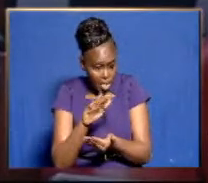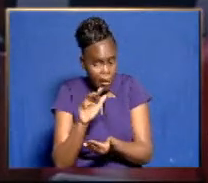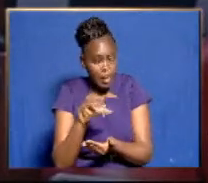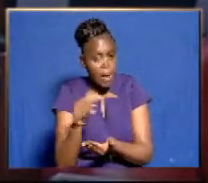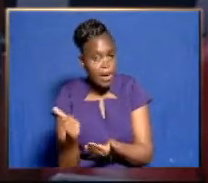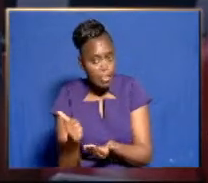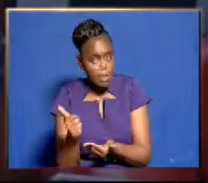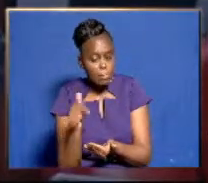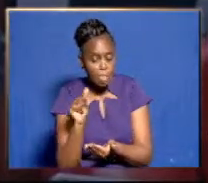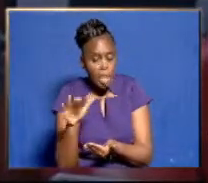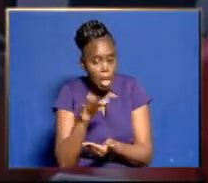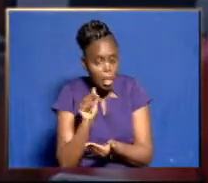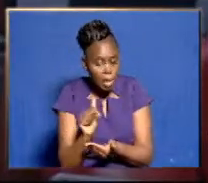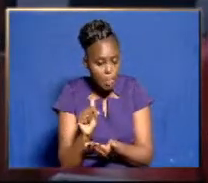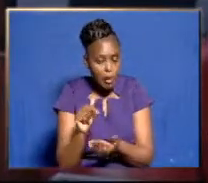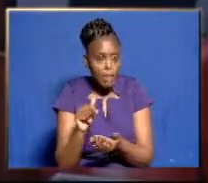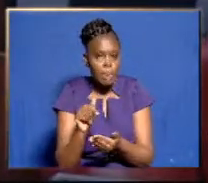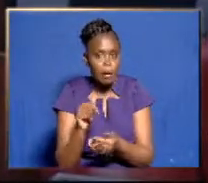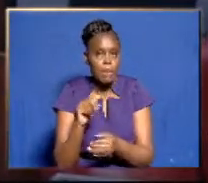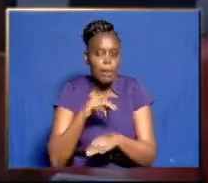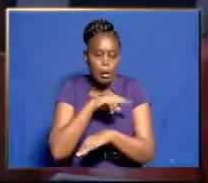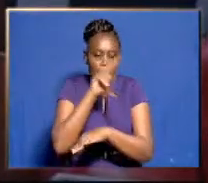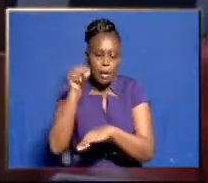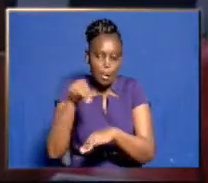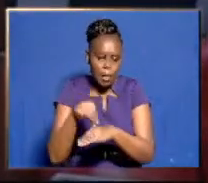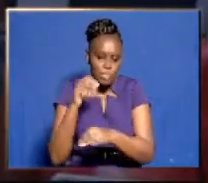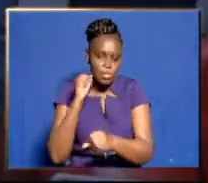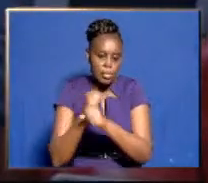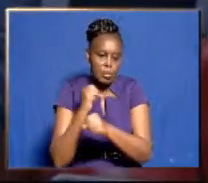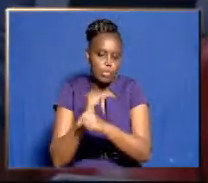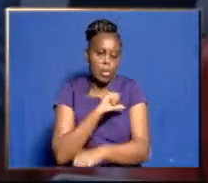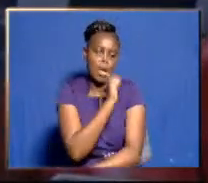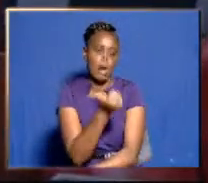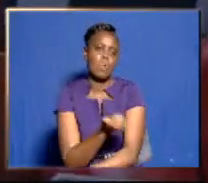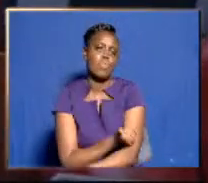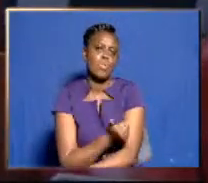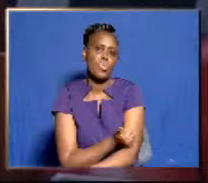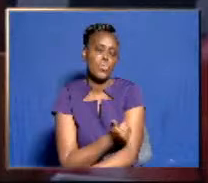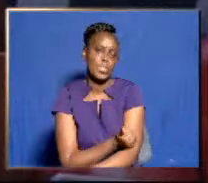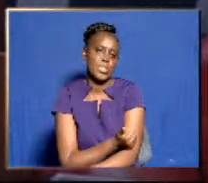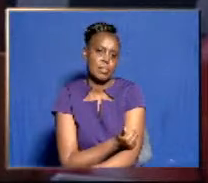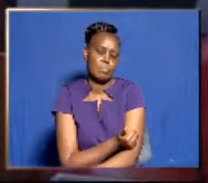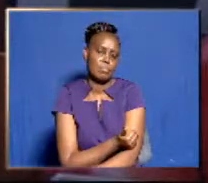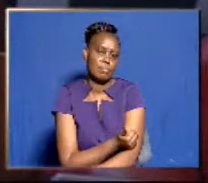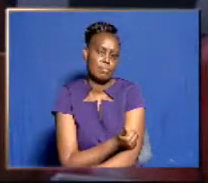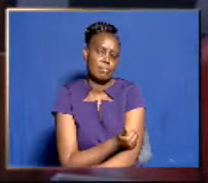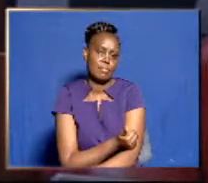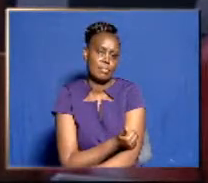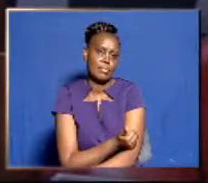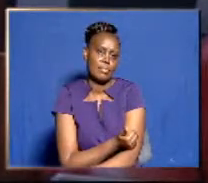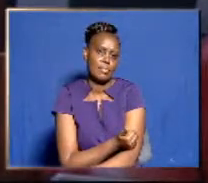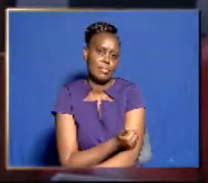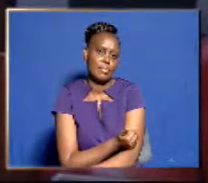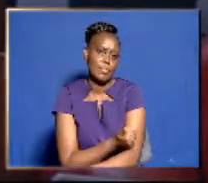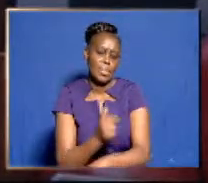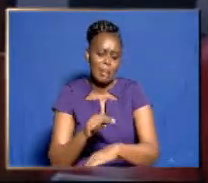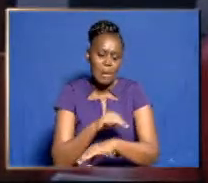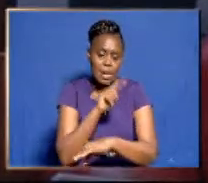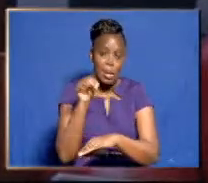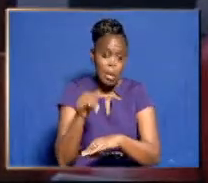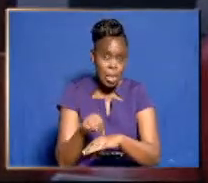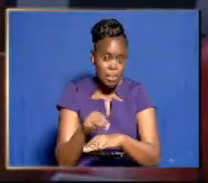is the National Employment Authority. This is an